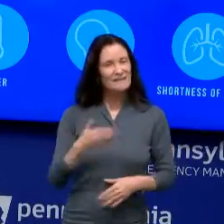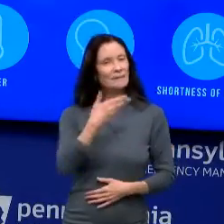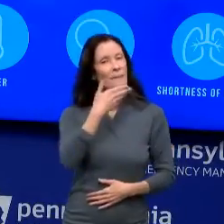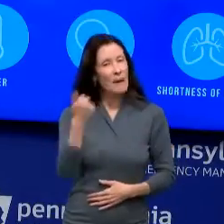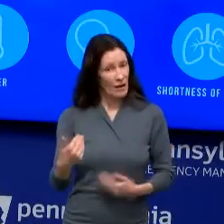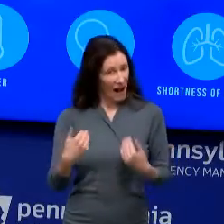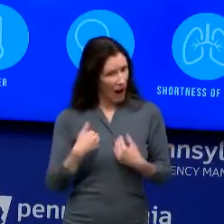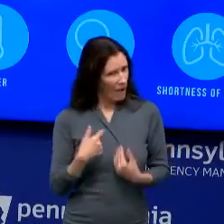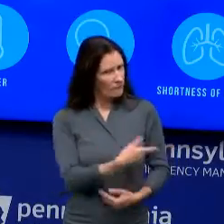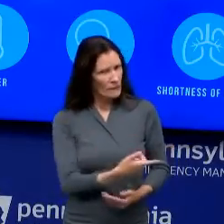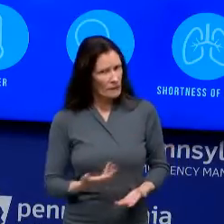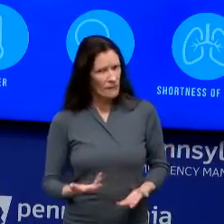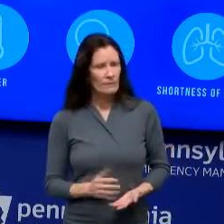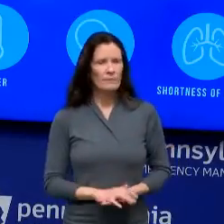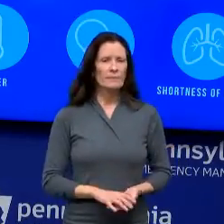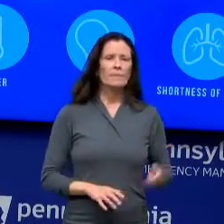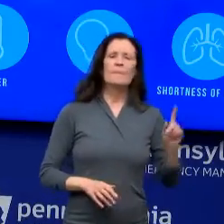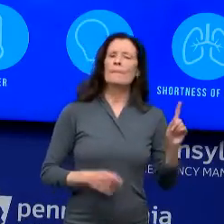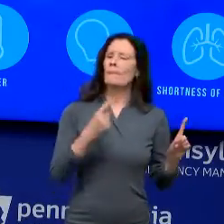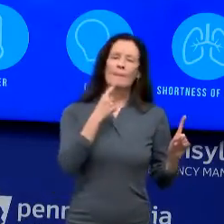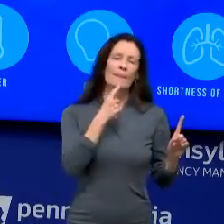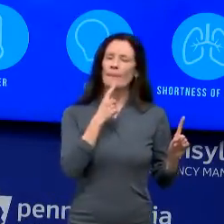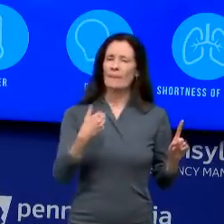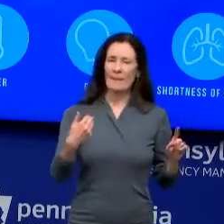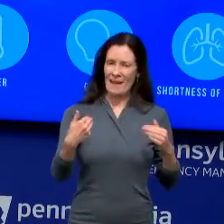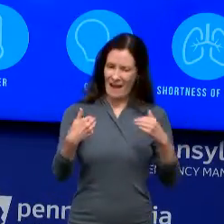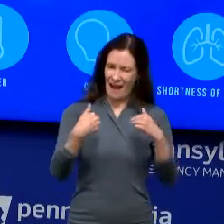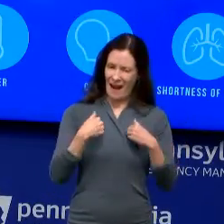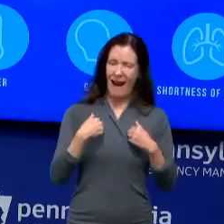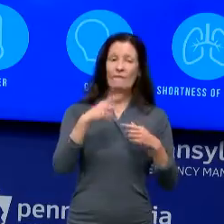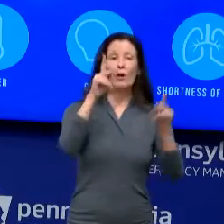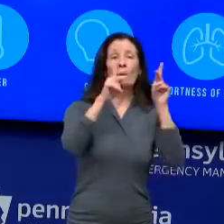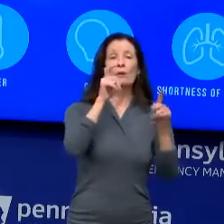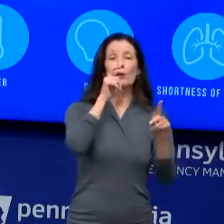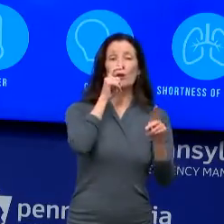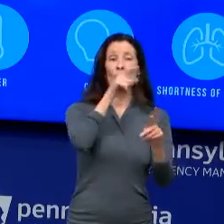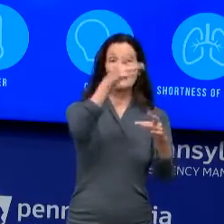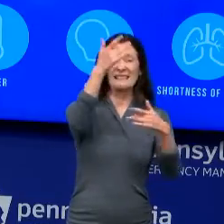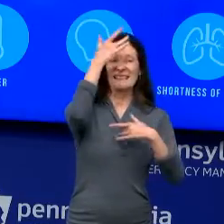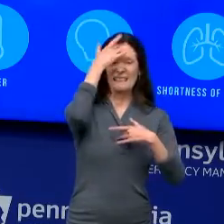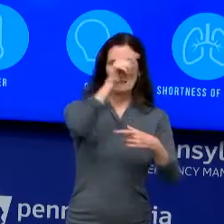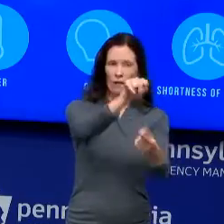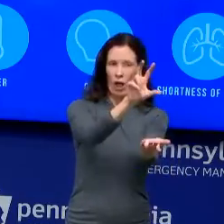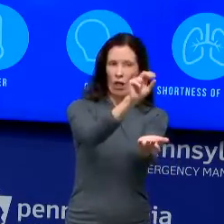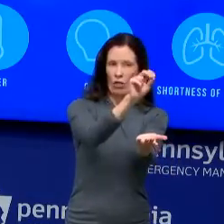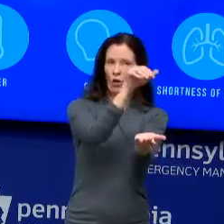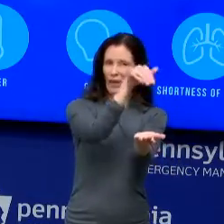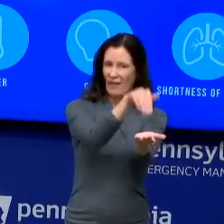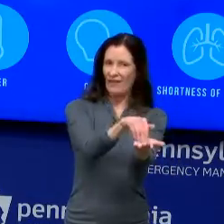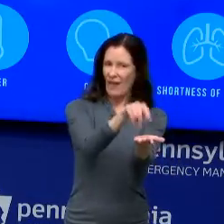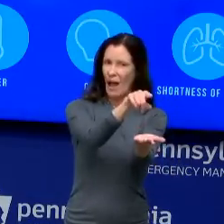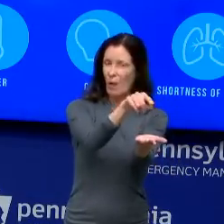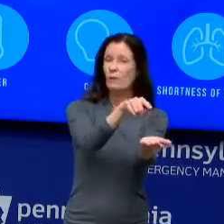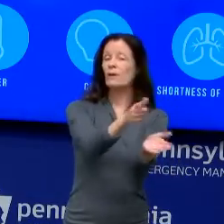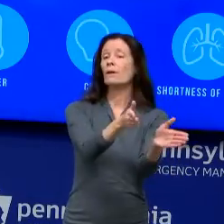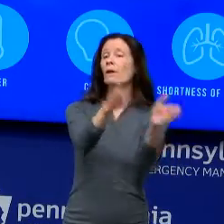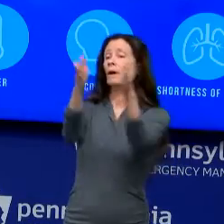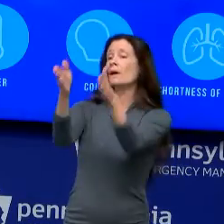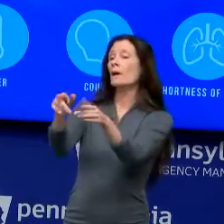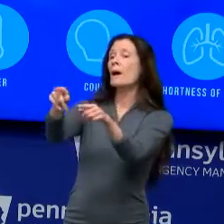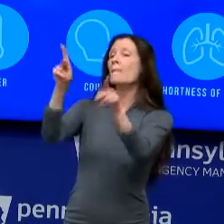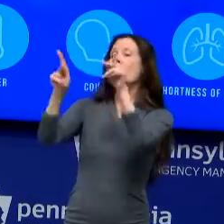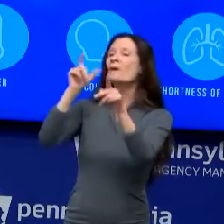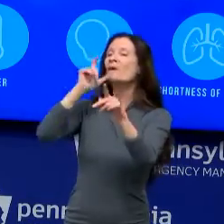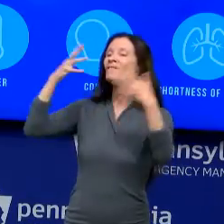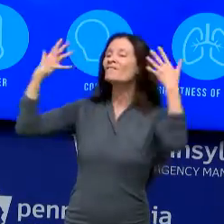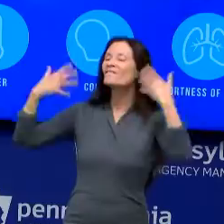recovery of the 30,000 patients or more with COVID-19 in Pennsylvania. No state is able to do that. And